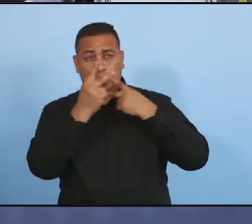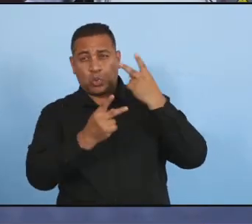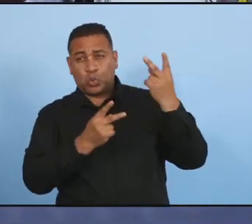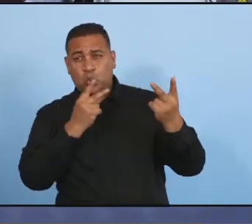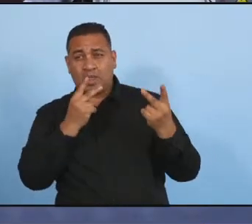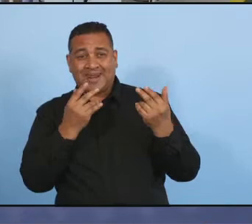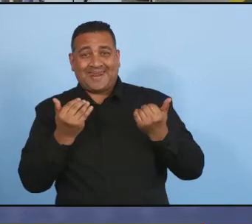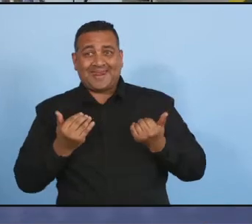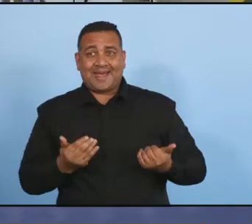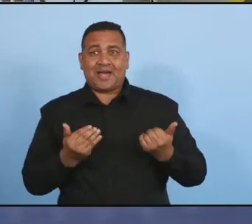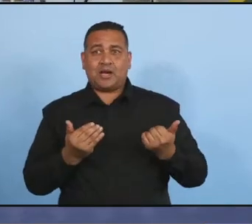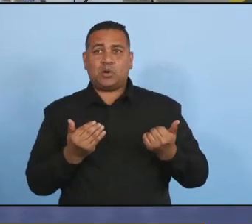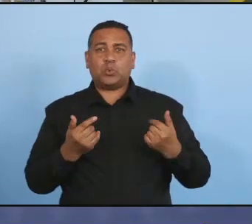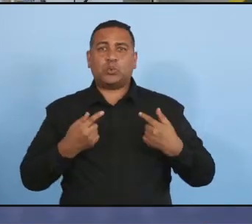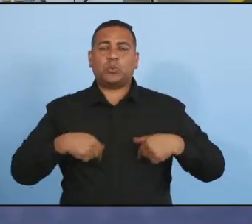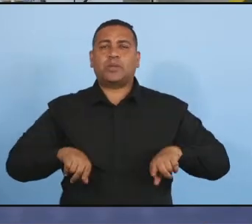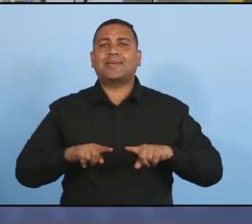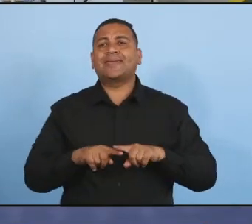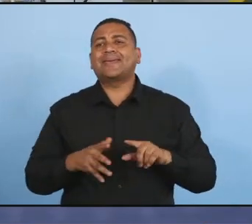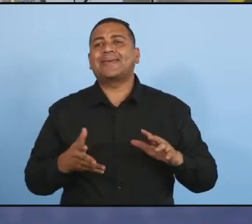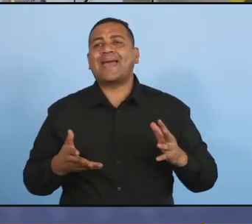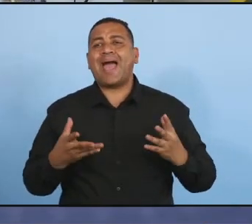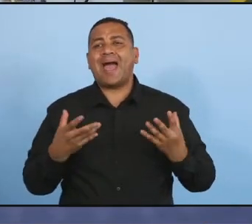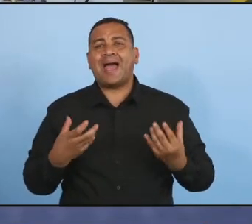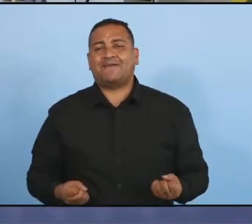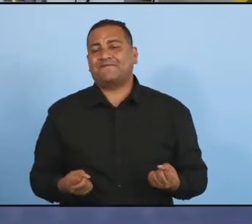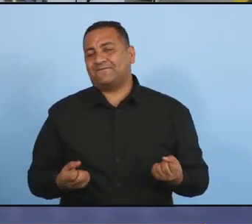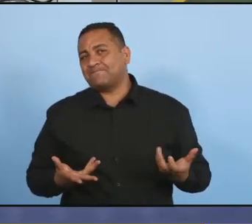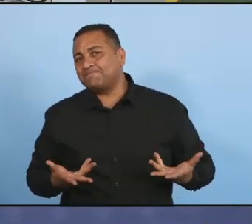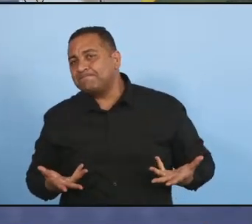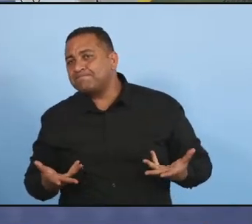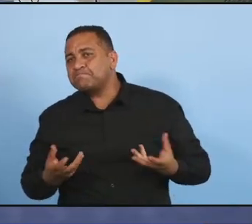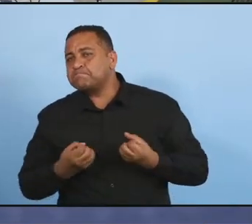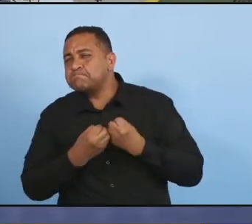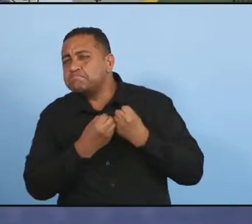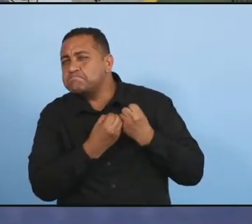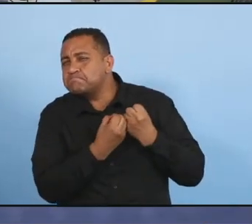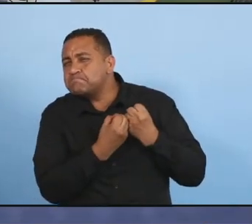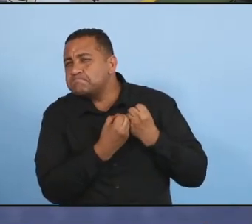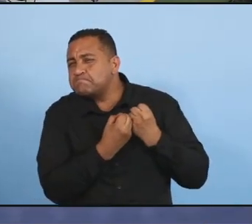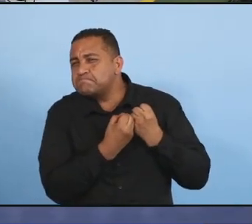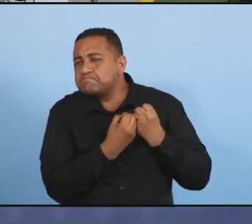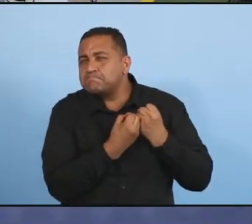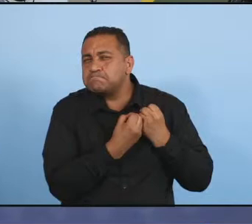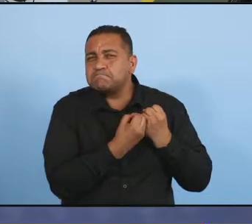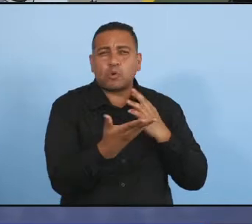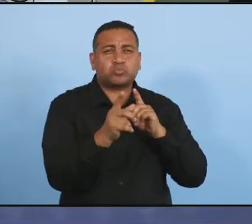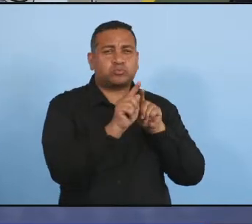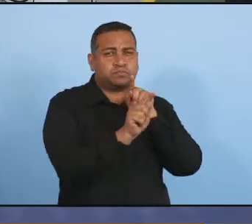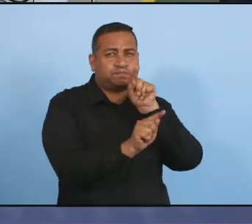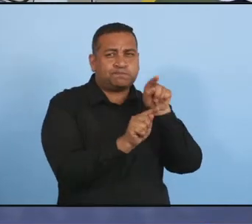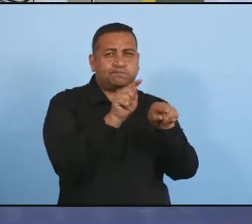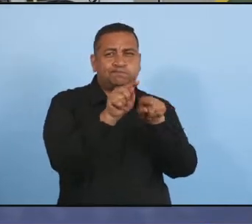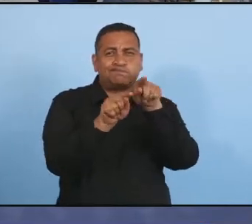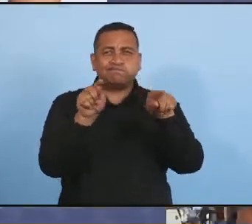as you can see what we're having now, currently we're having most of our experienced artisans is